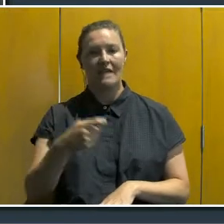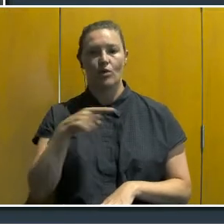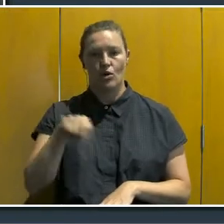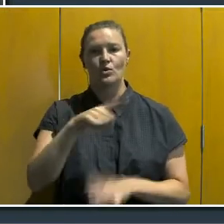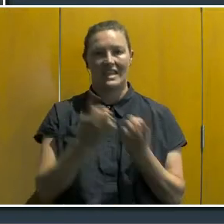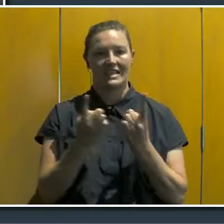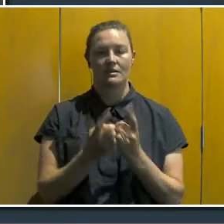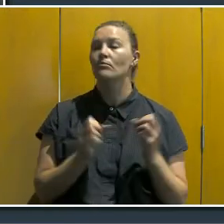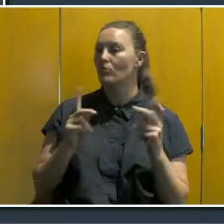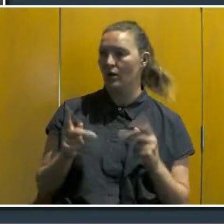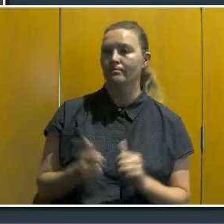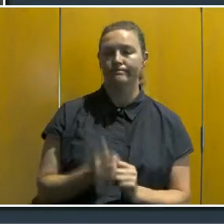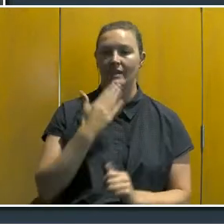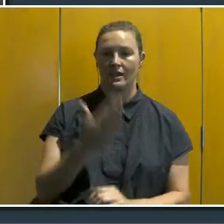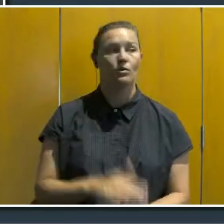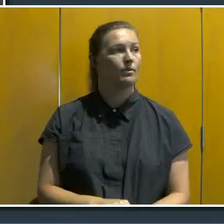you very much.